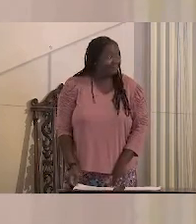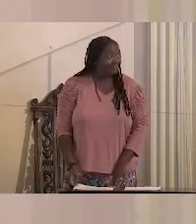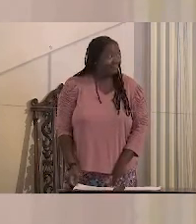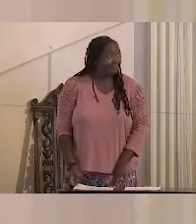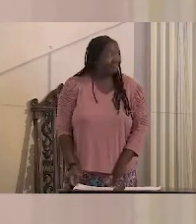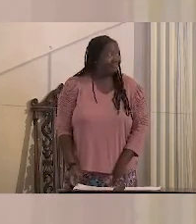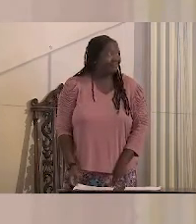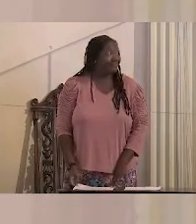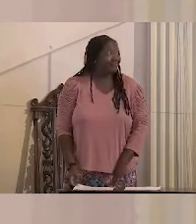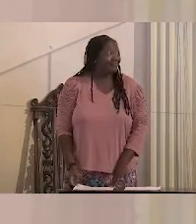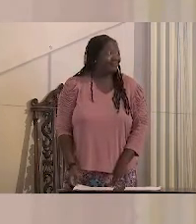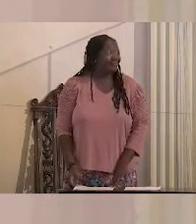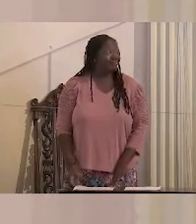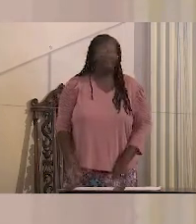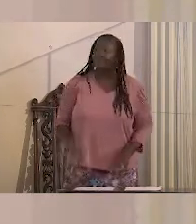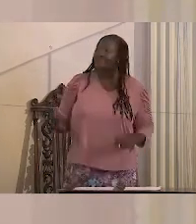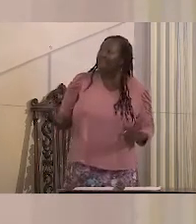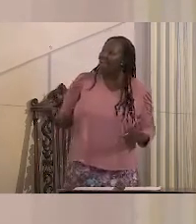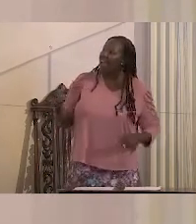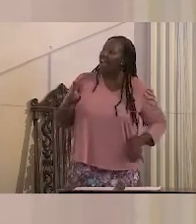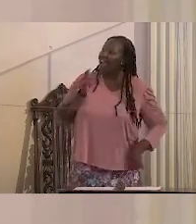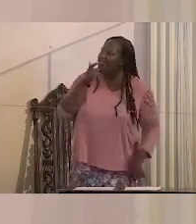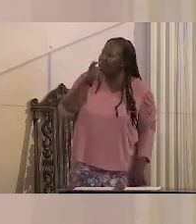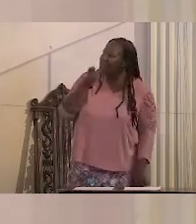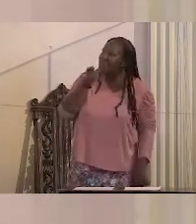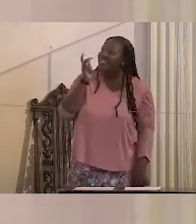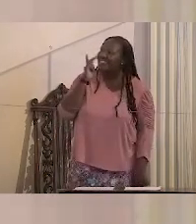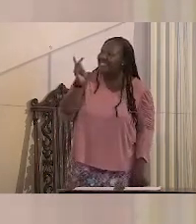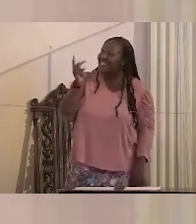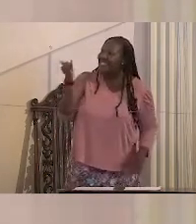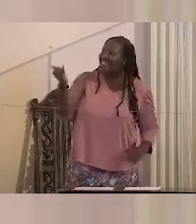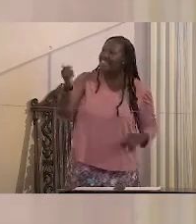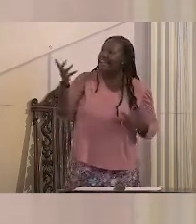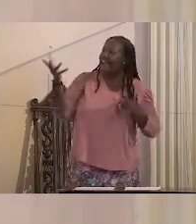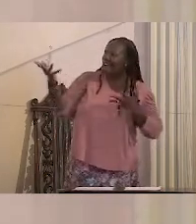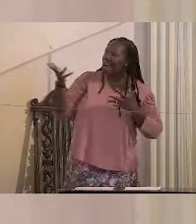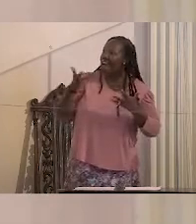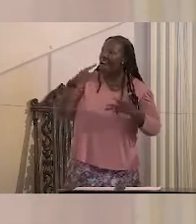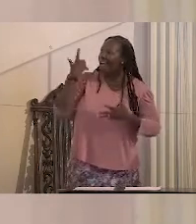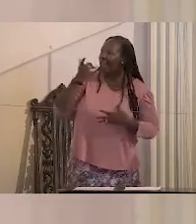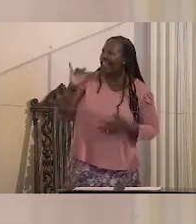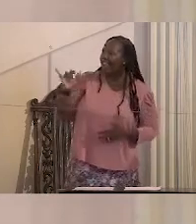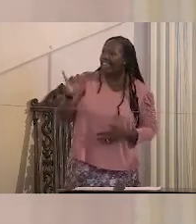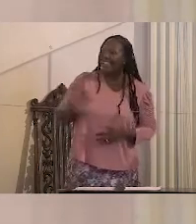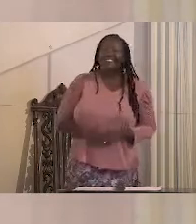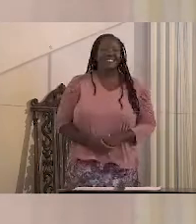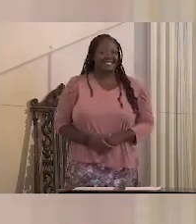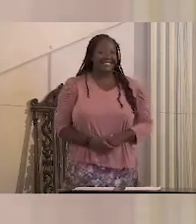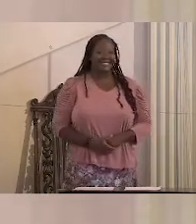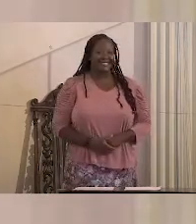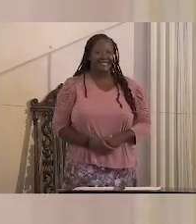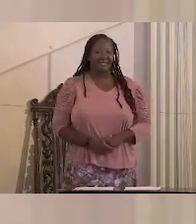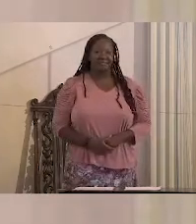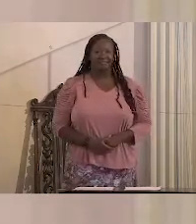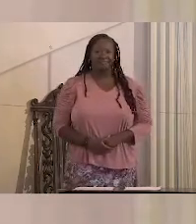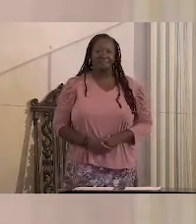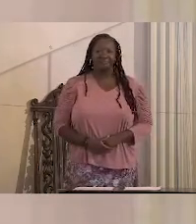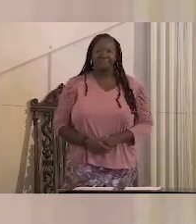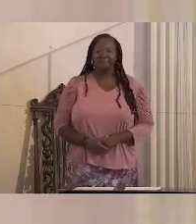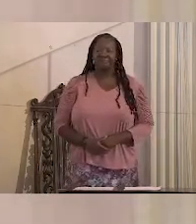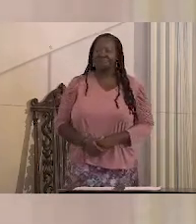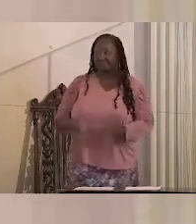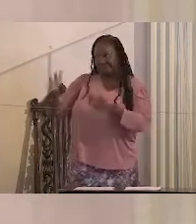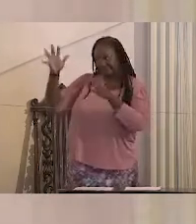A delay. I see that now. Wow. Okay. Congratulations,